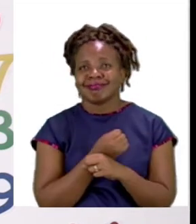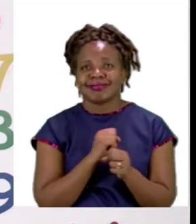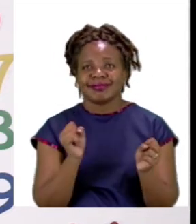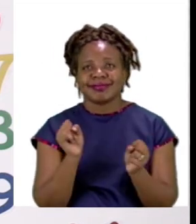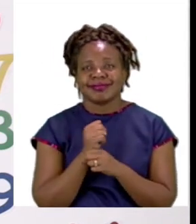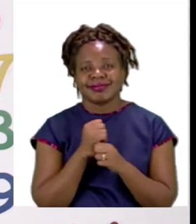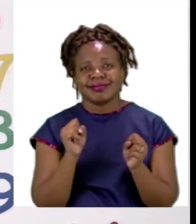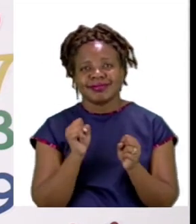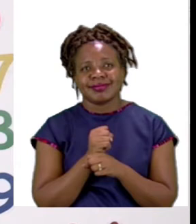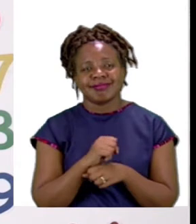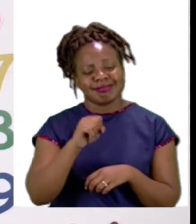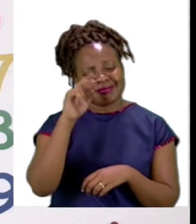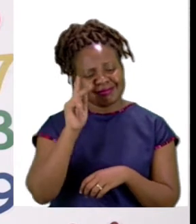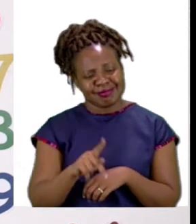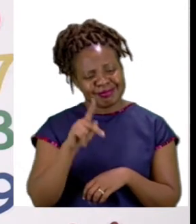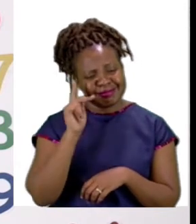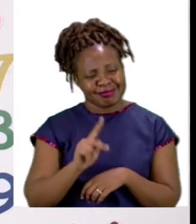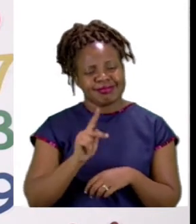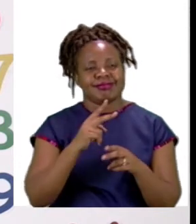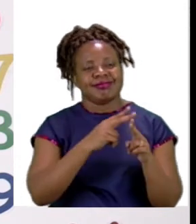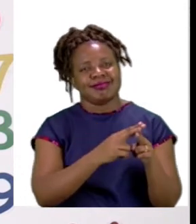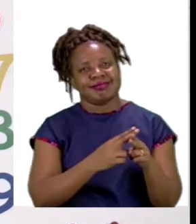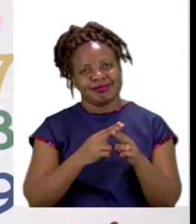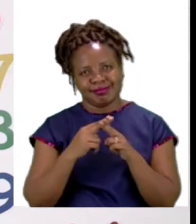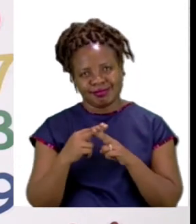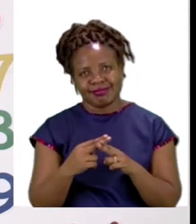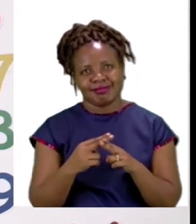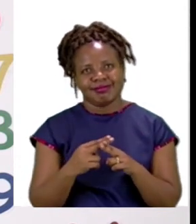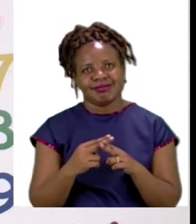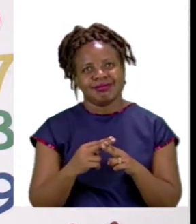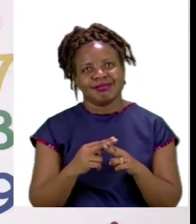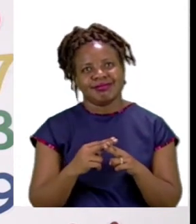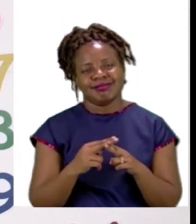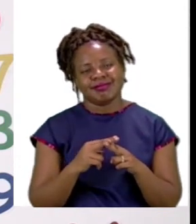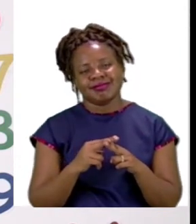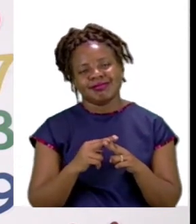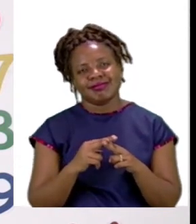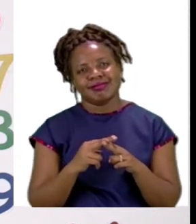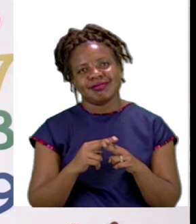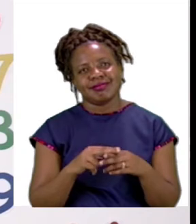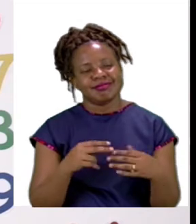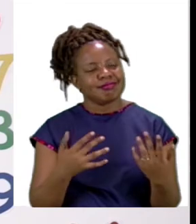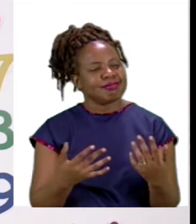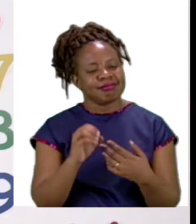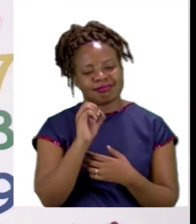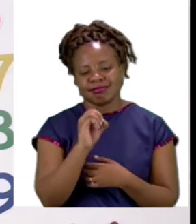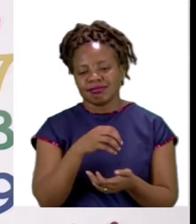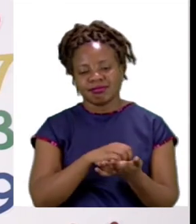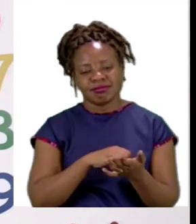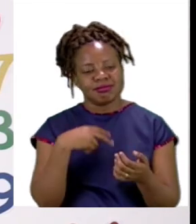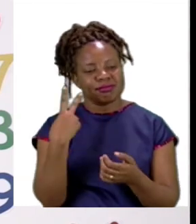Oh, we need to borrow again because 0 minus 2, it